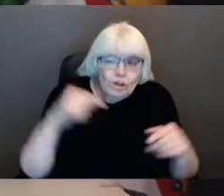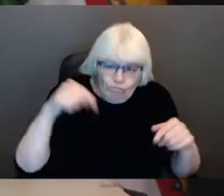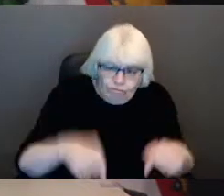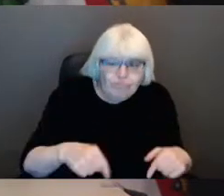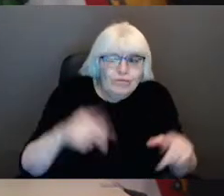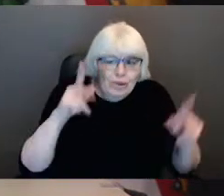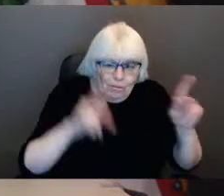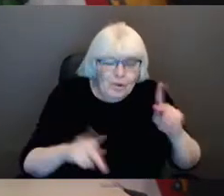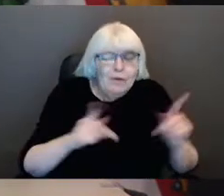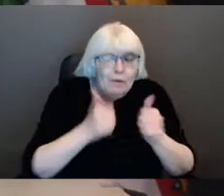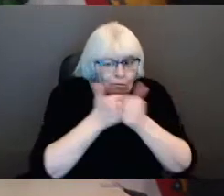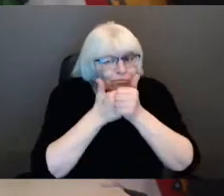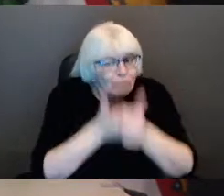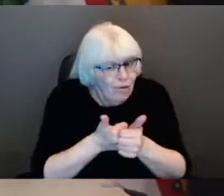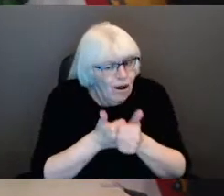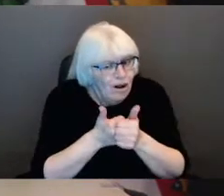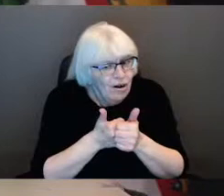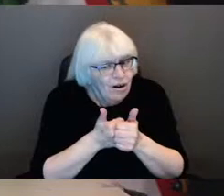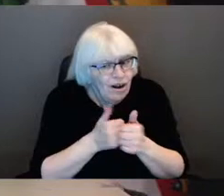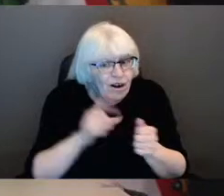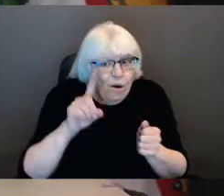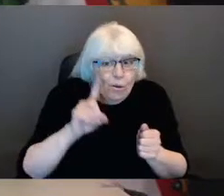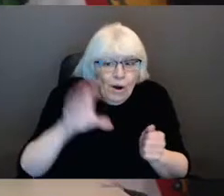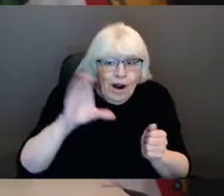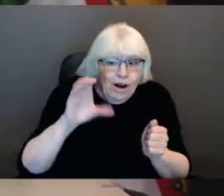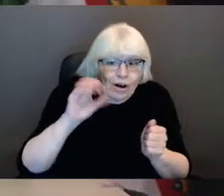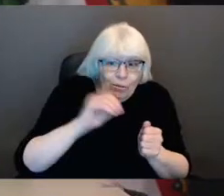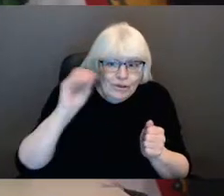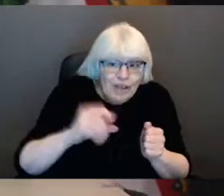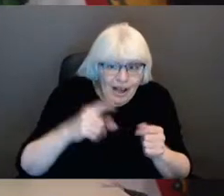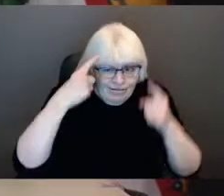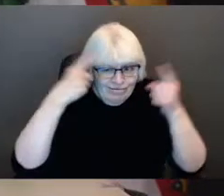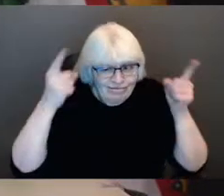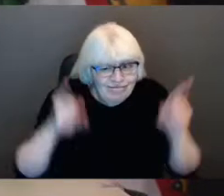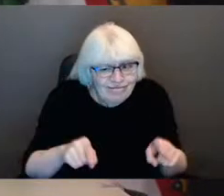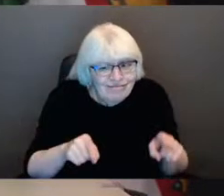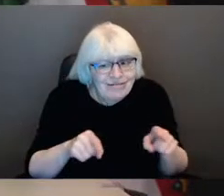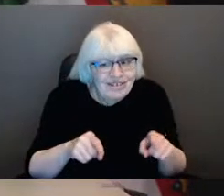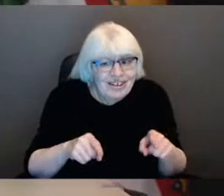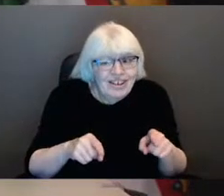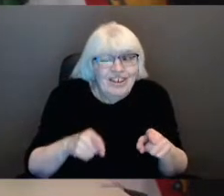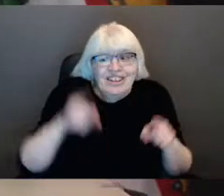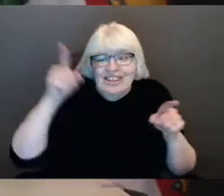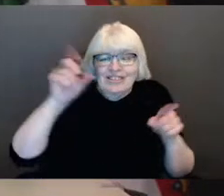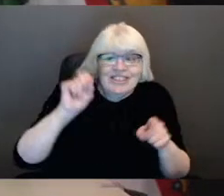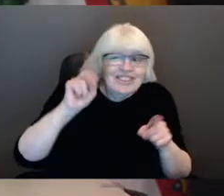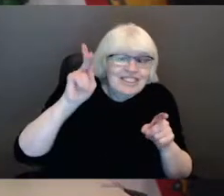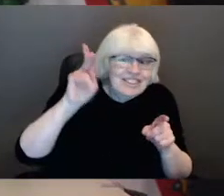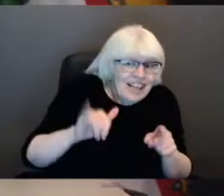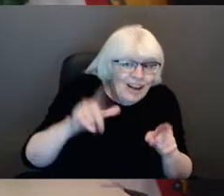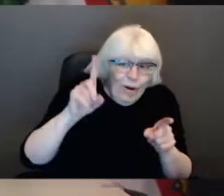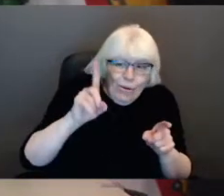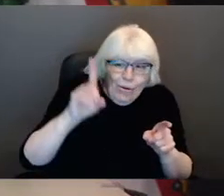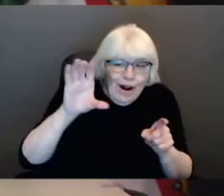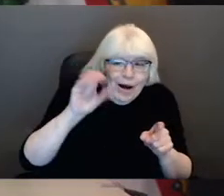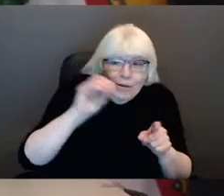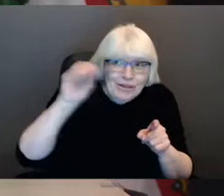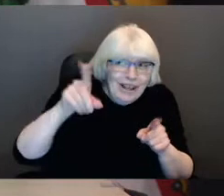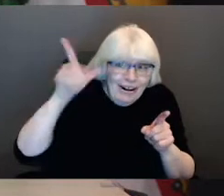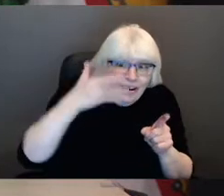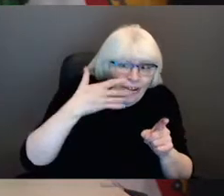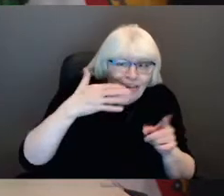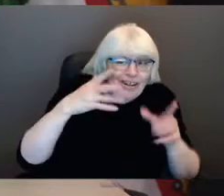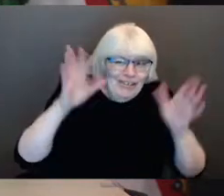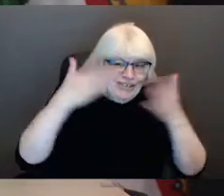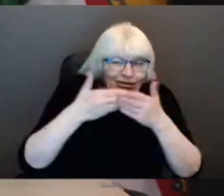get 100% of us to agree on what color the sky is today, and it'd be foolish for us to try to develop a program that would be aiming for that,